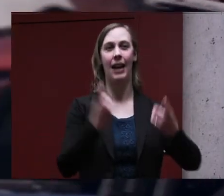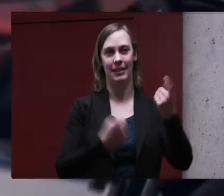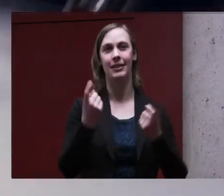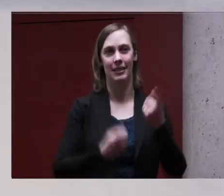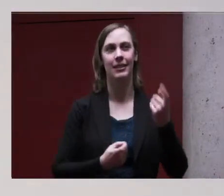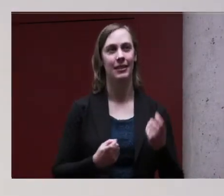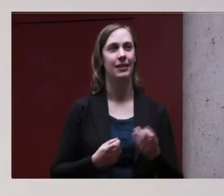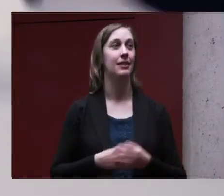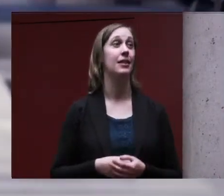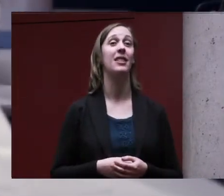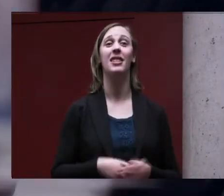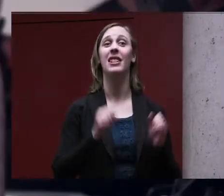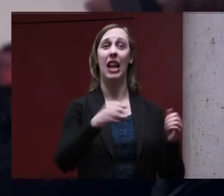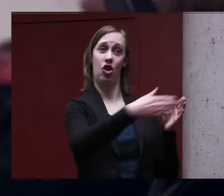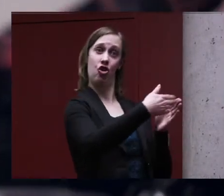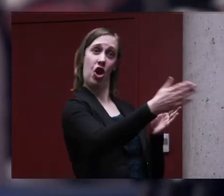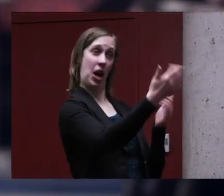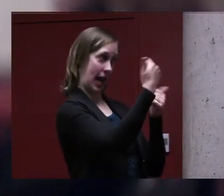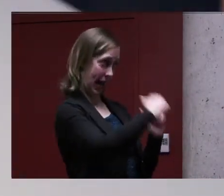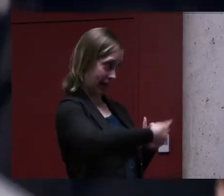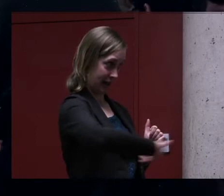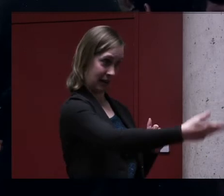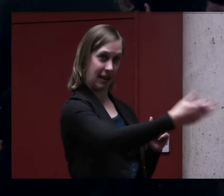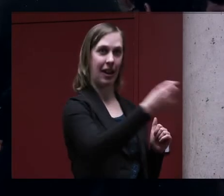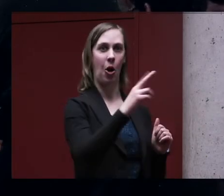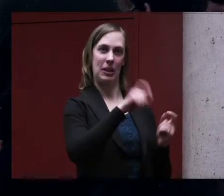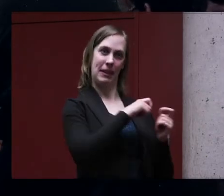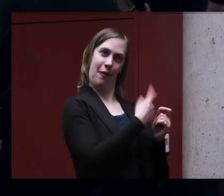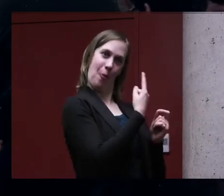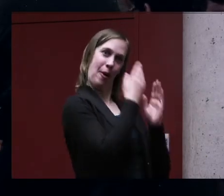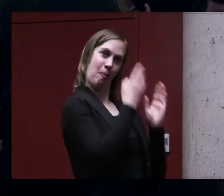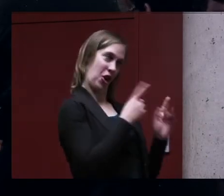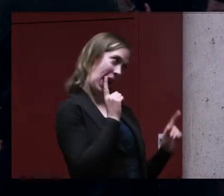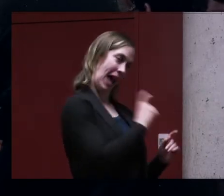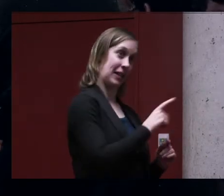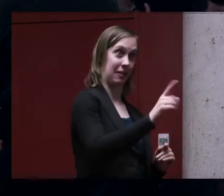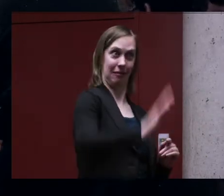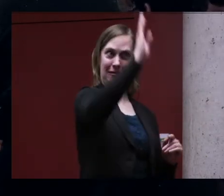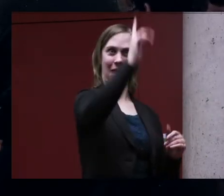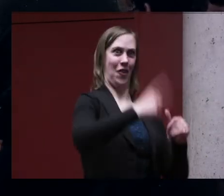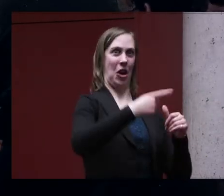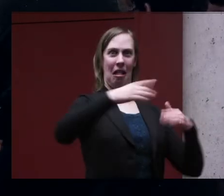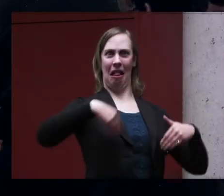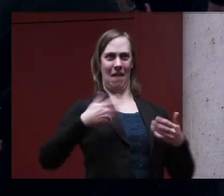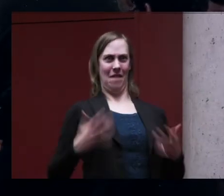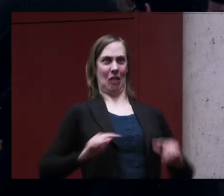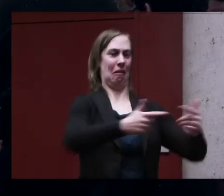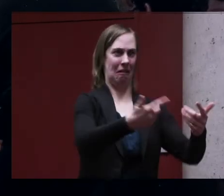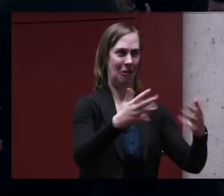the question can be in general to the panel, or it can be to a specific panel member. You are first. Nicely done. I wasn't even done yet.